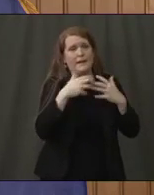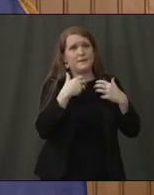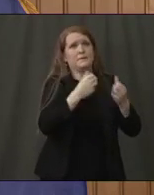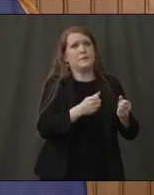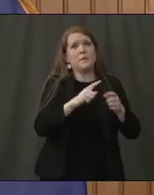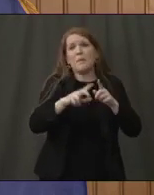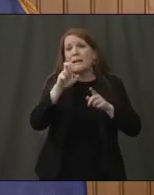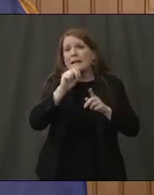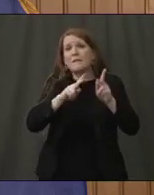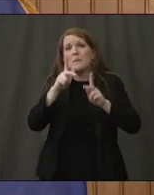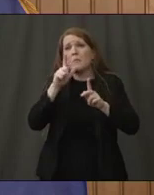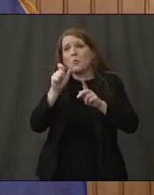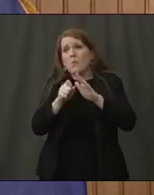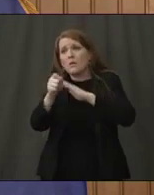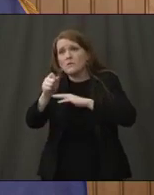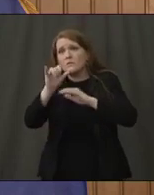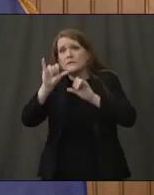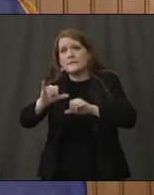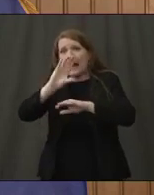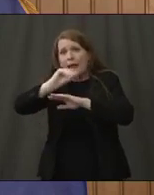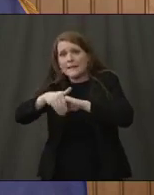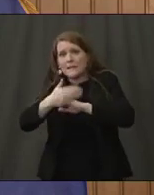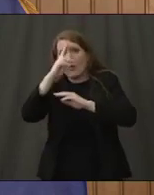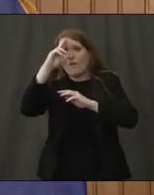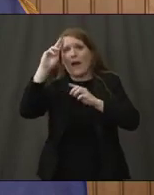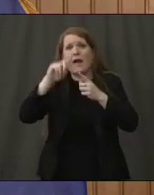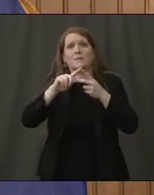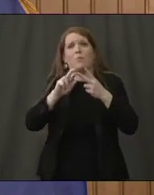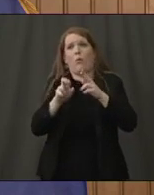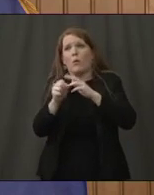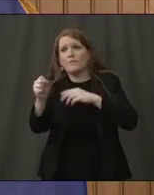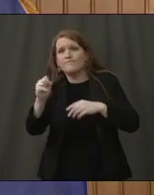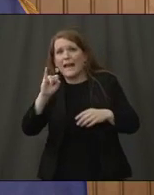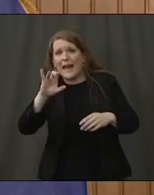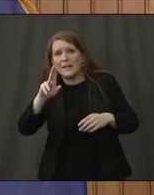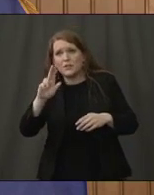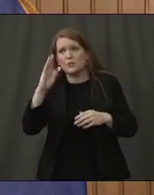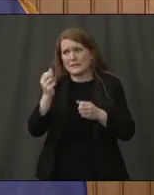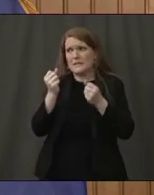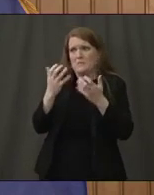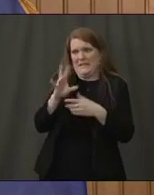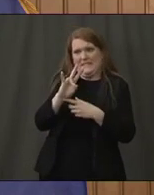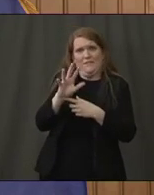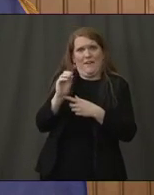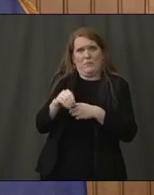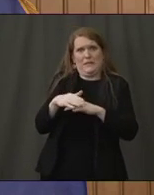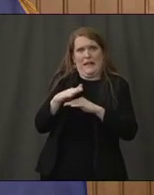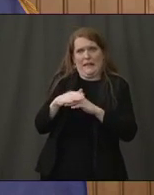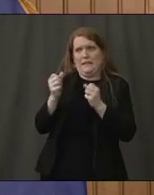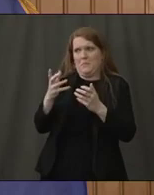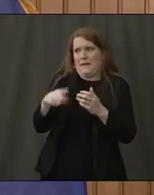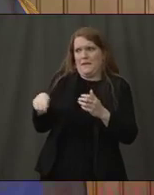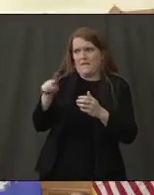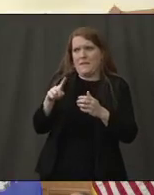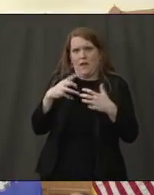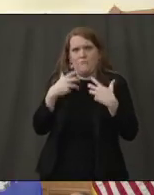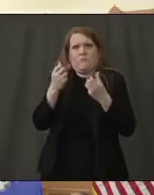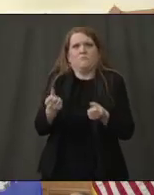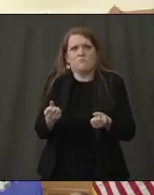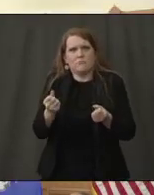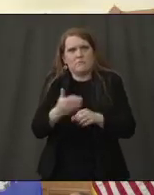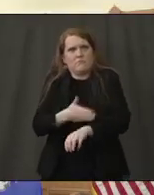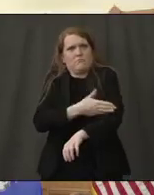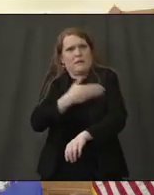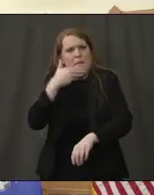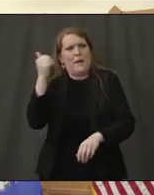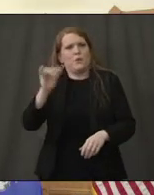the overwhelming majority of them get better. So we're going to have those numbers for you very soon. I hope Wednesday. Will that be by county